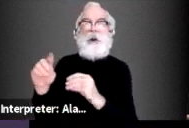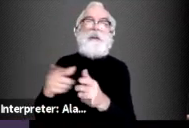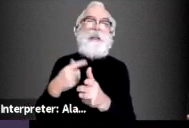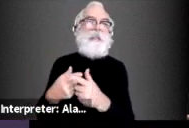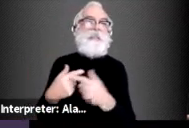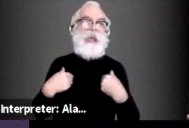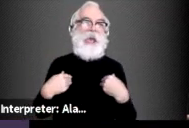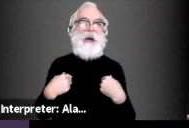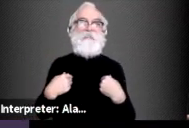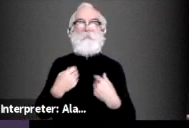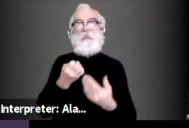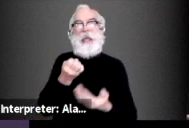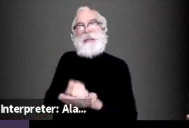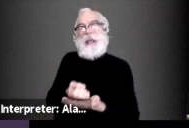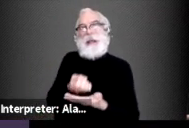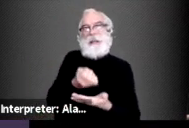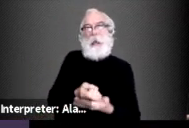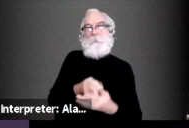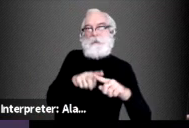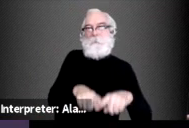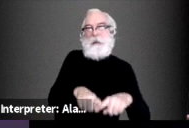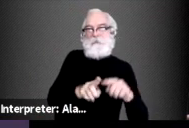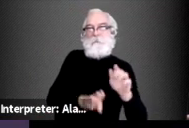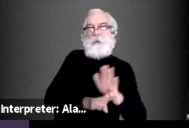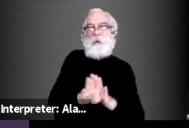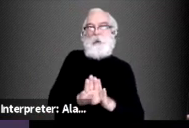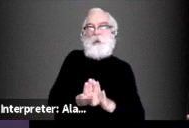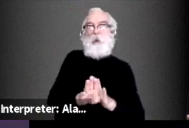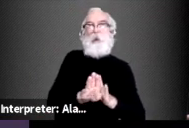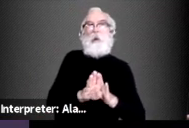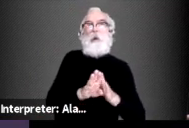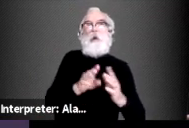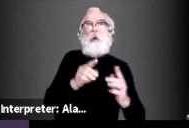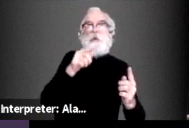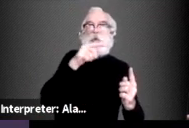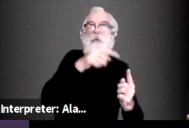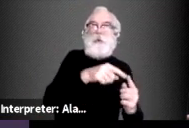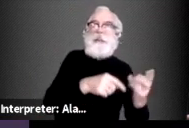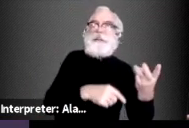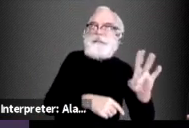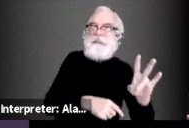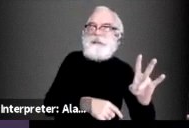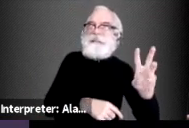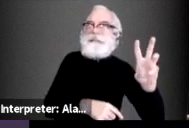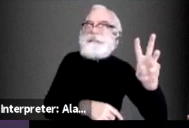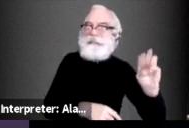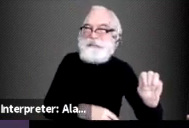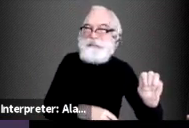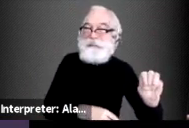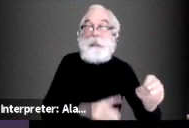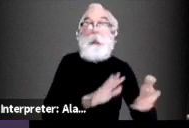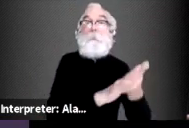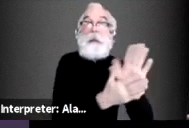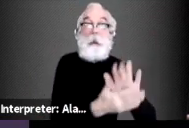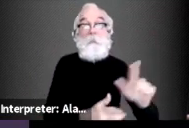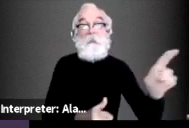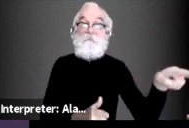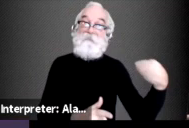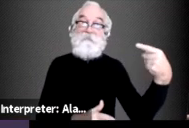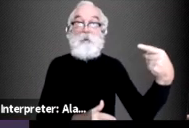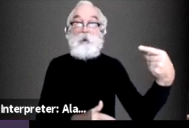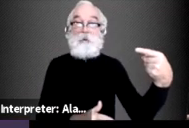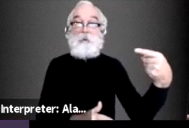an economic dependency through the early 1760s, leading in fact to the first Anglo-Dutch War.